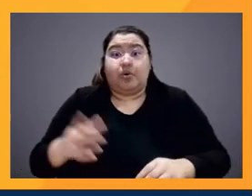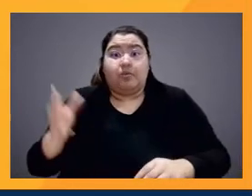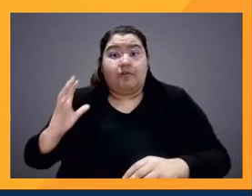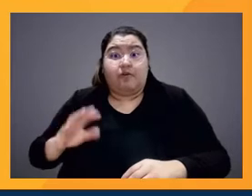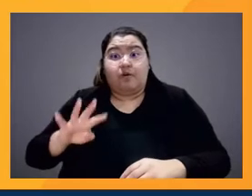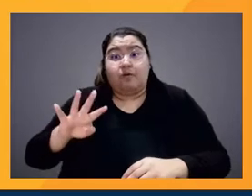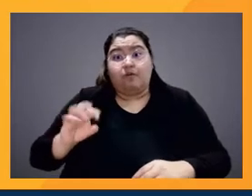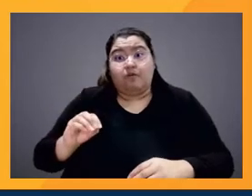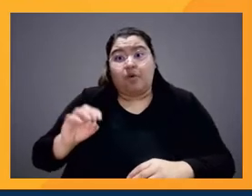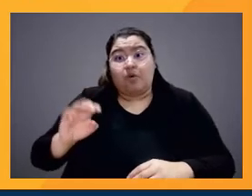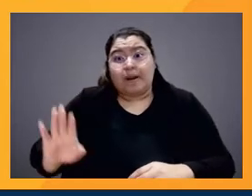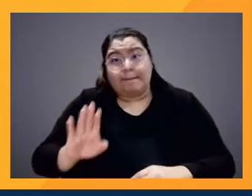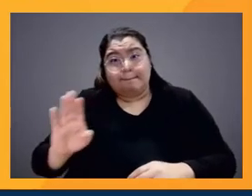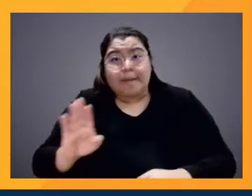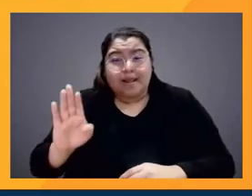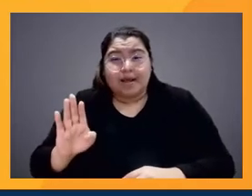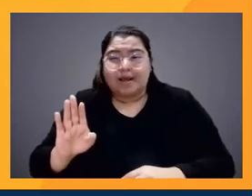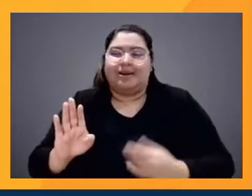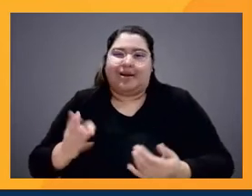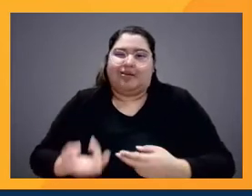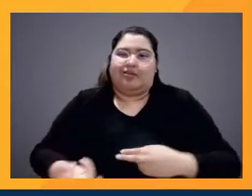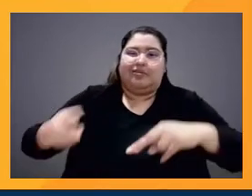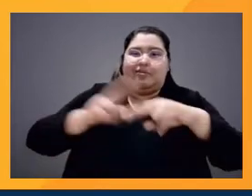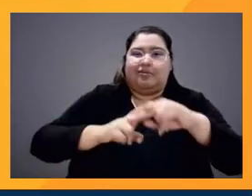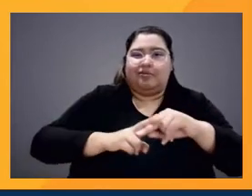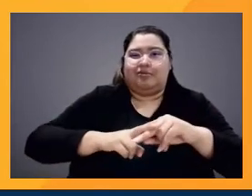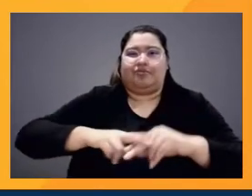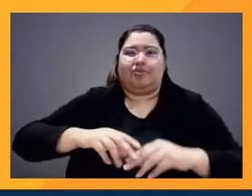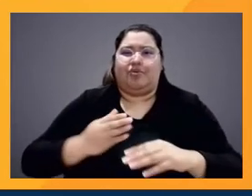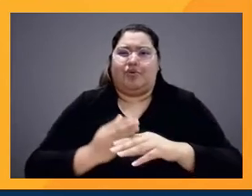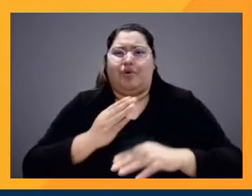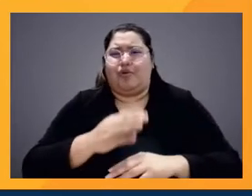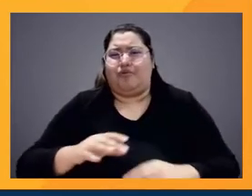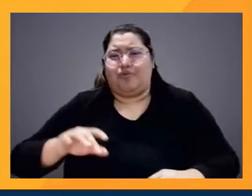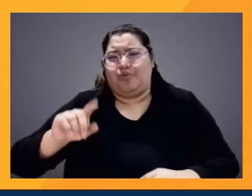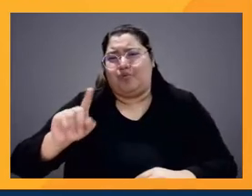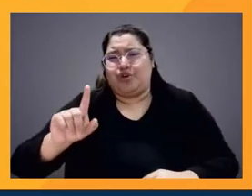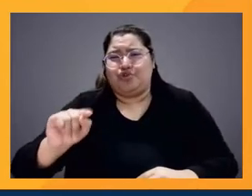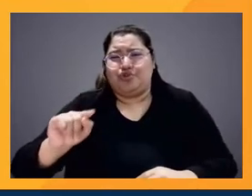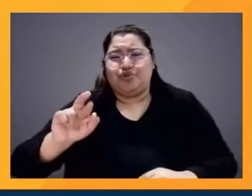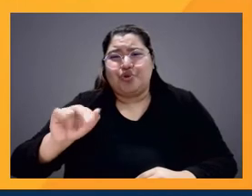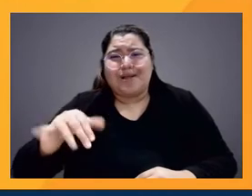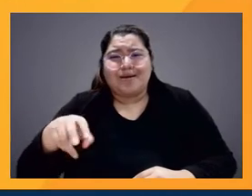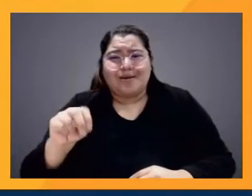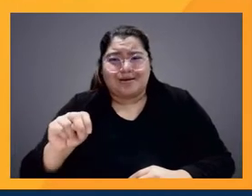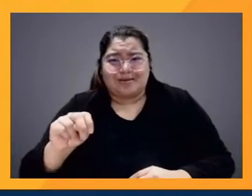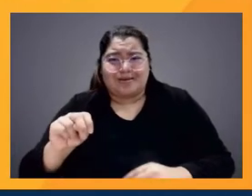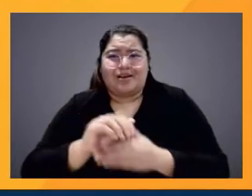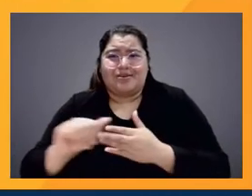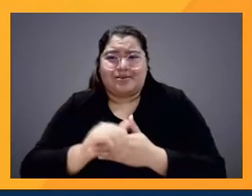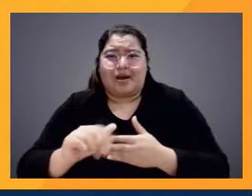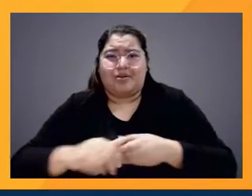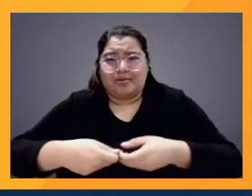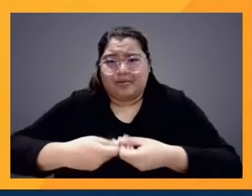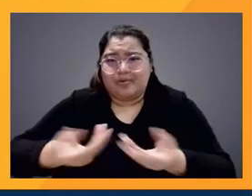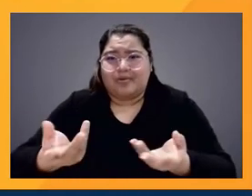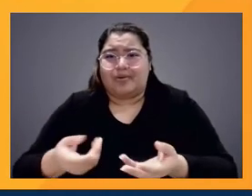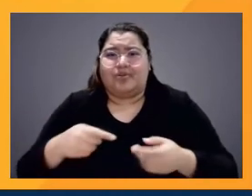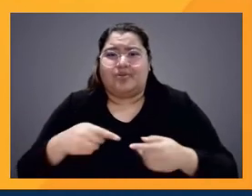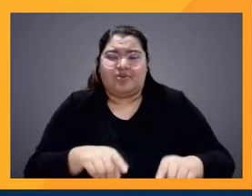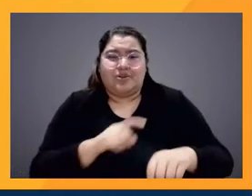pay attention. And during COVID, I think more than ever, the SBA has played that role of really trying to step in and support our